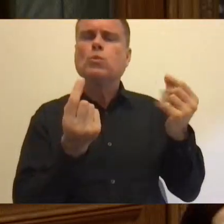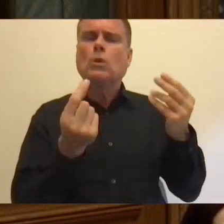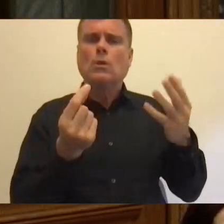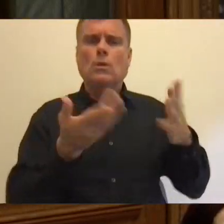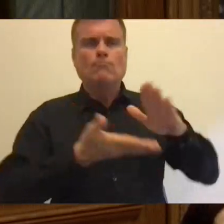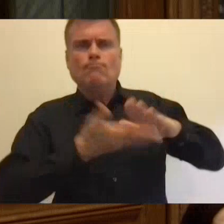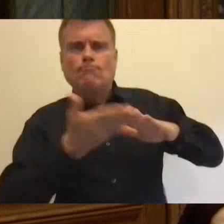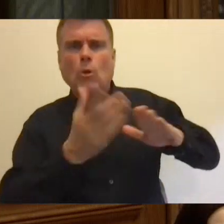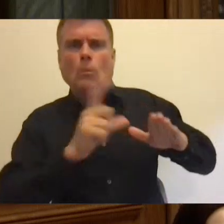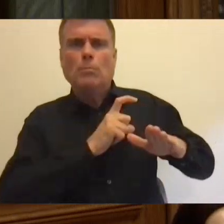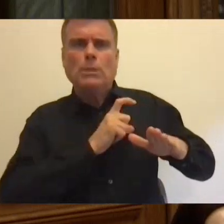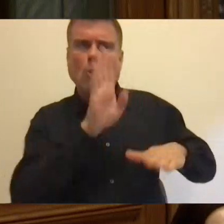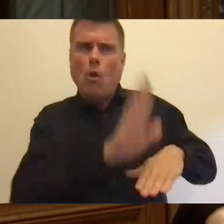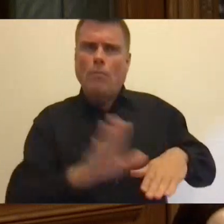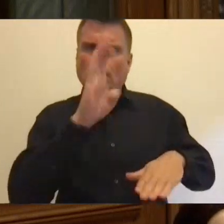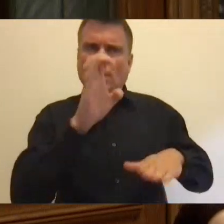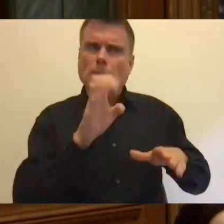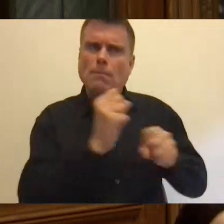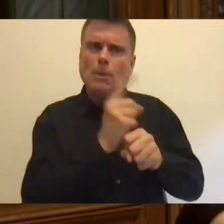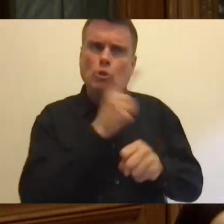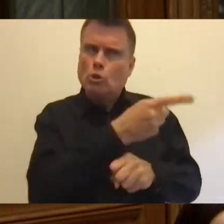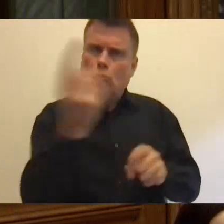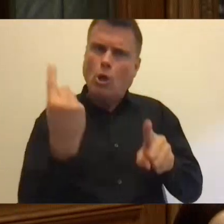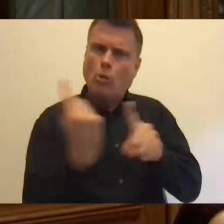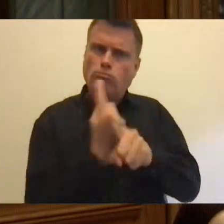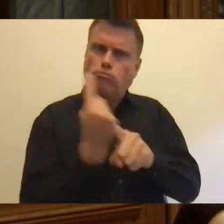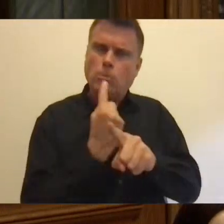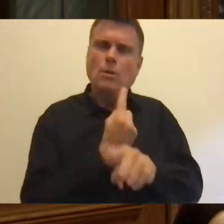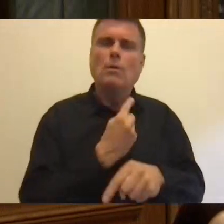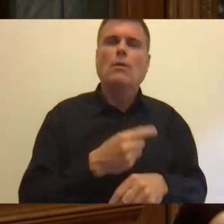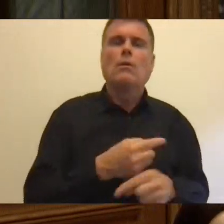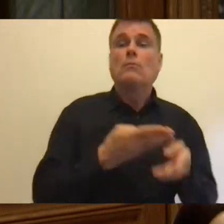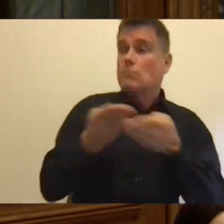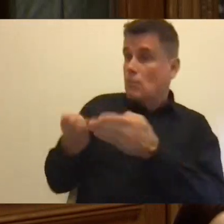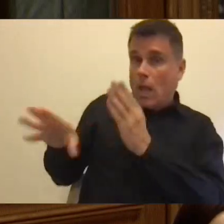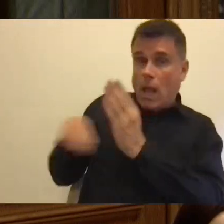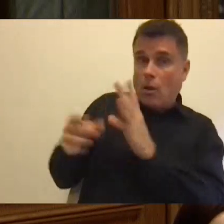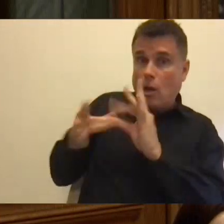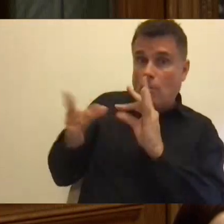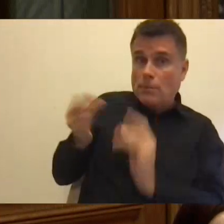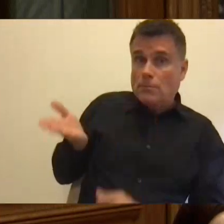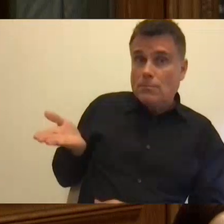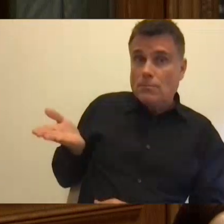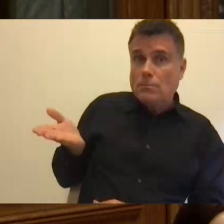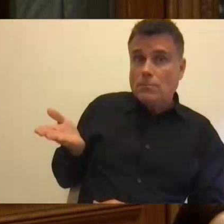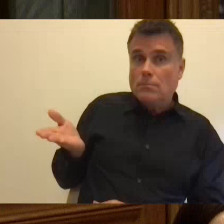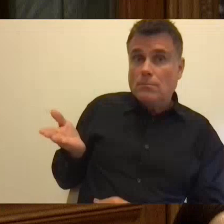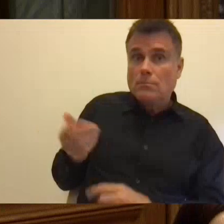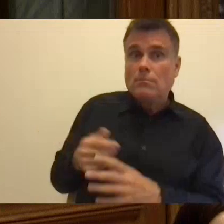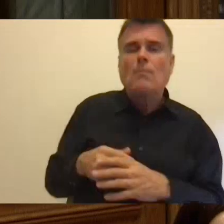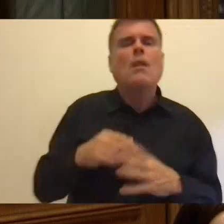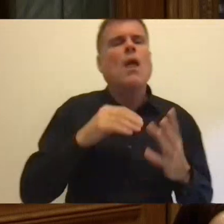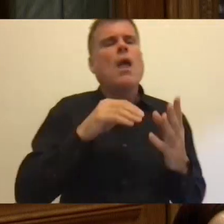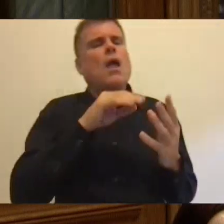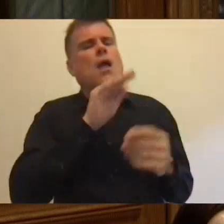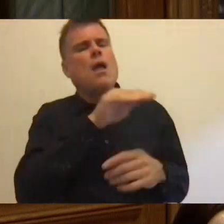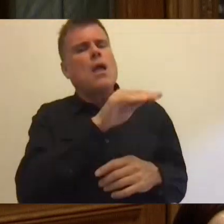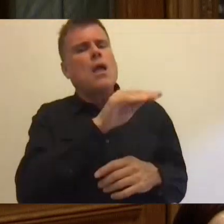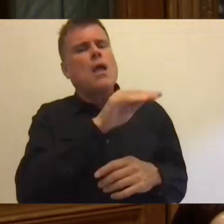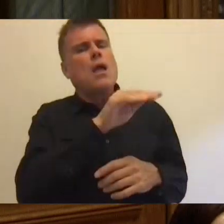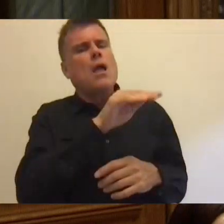Mr. Speaker, that when the police forces in this province are made aware of a potential sexual assault, that